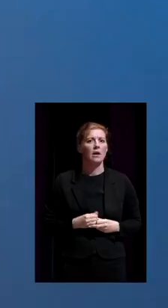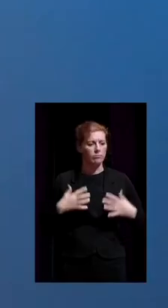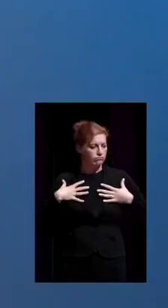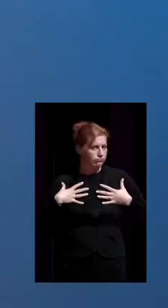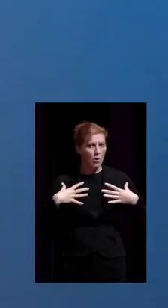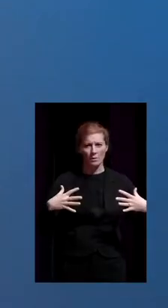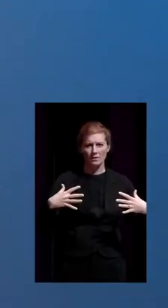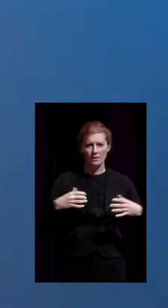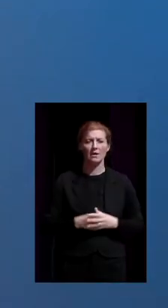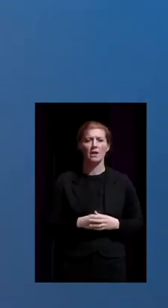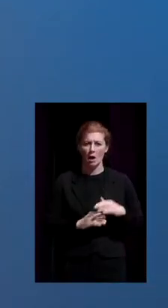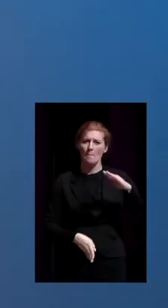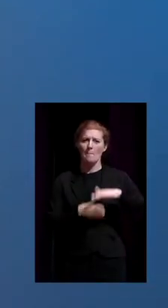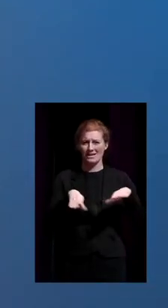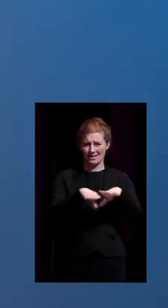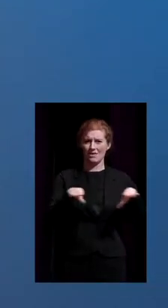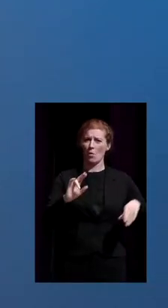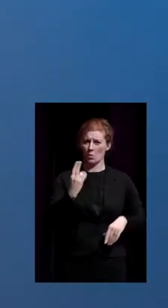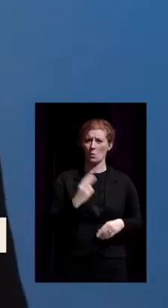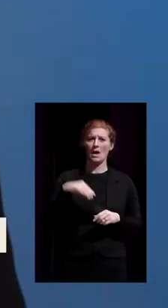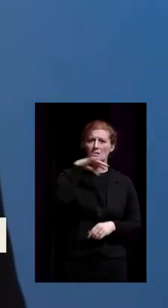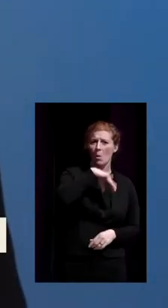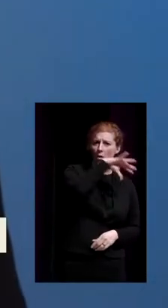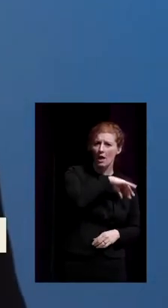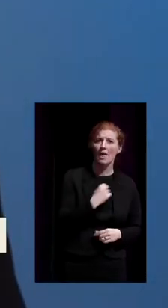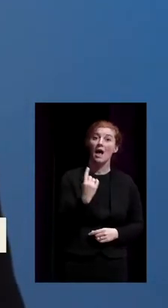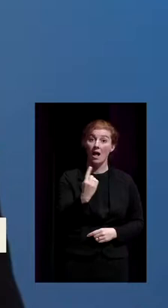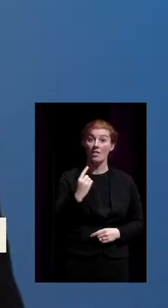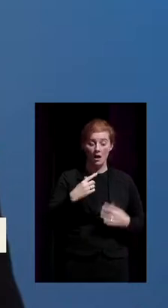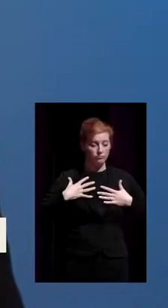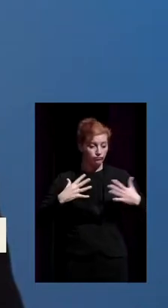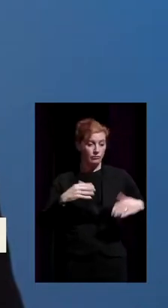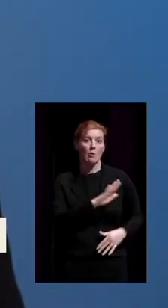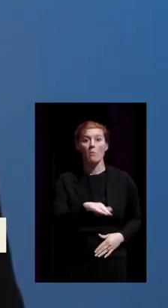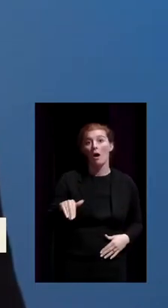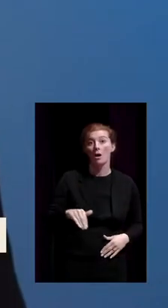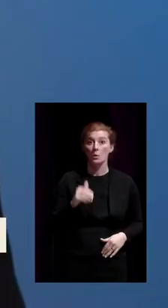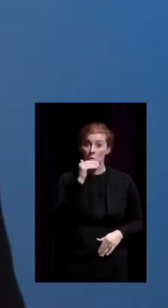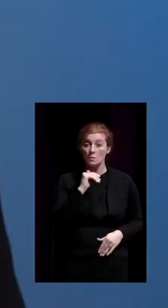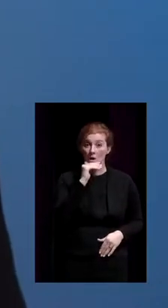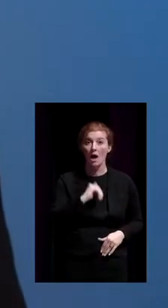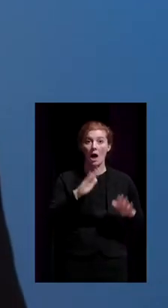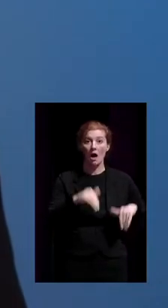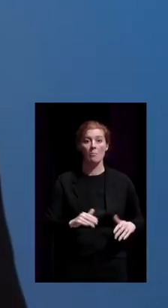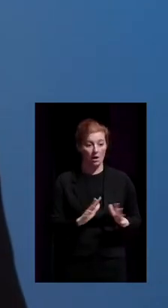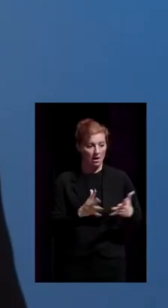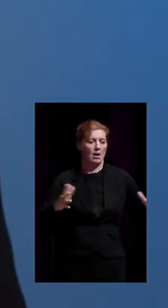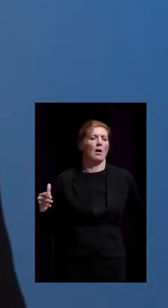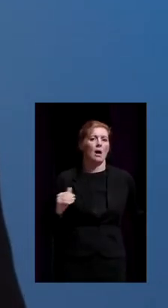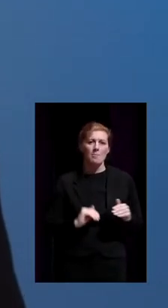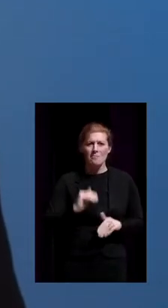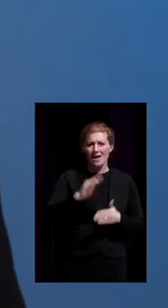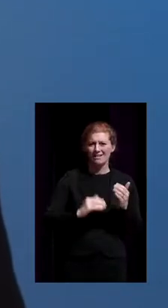Obesity is at its highest level in history. The number of obese children and adolescents has increased more